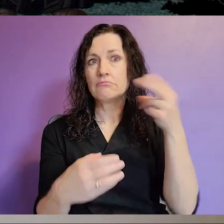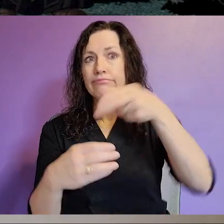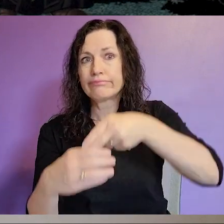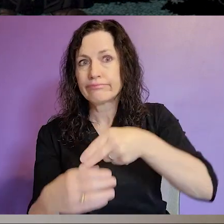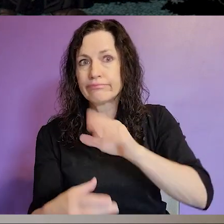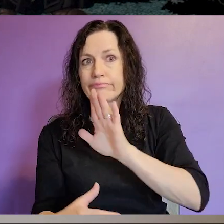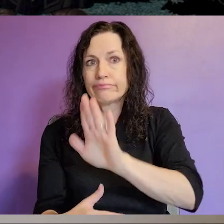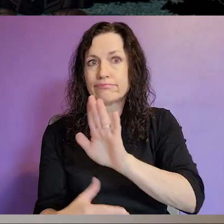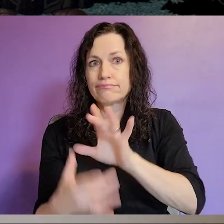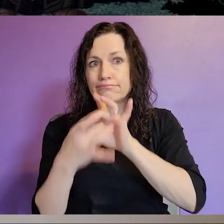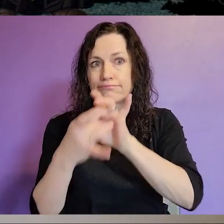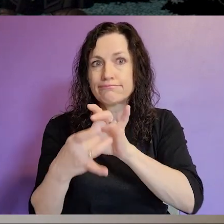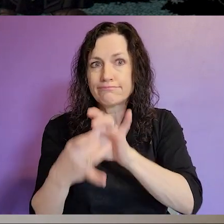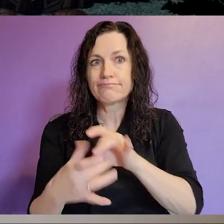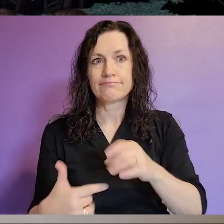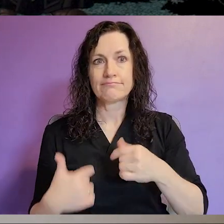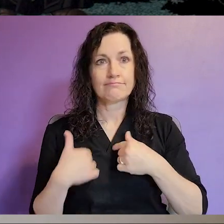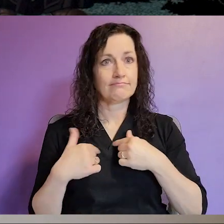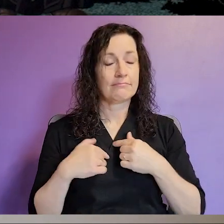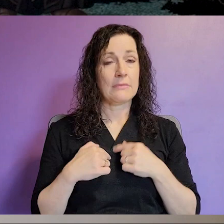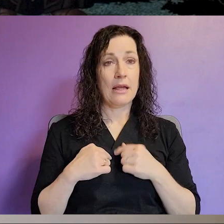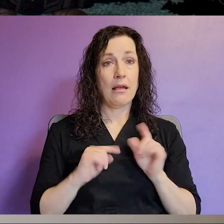I am